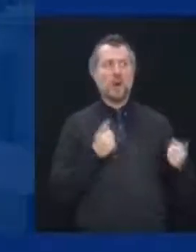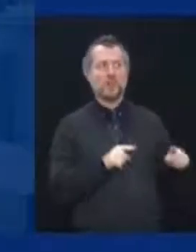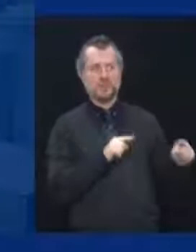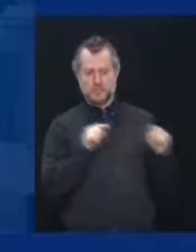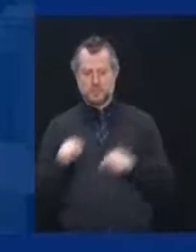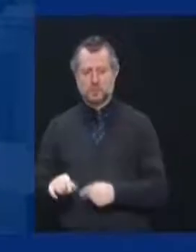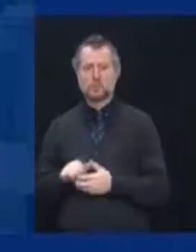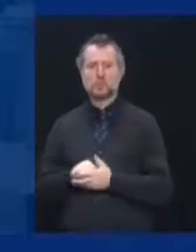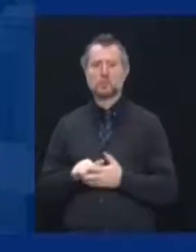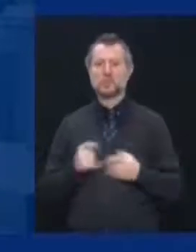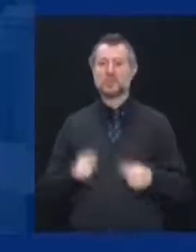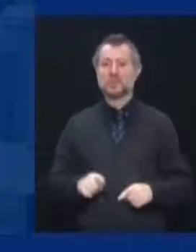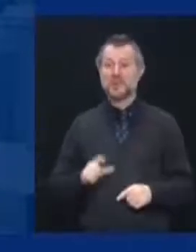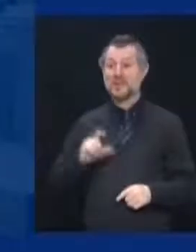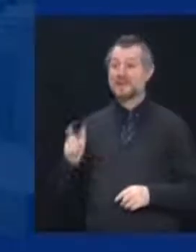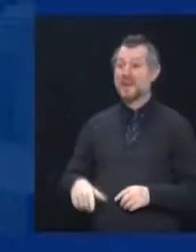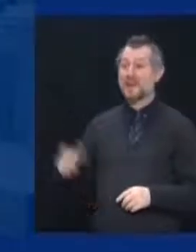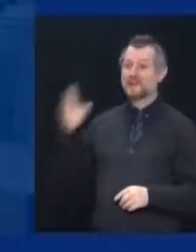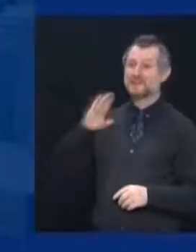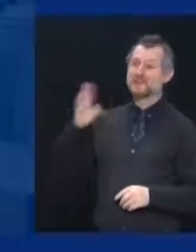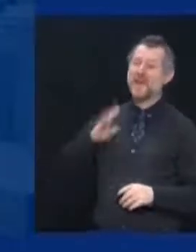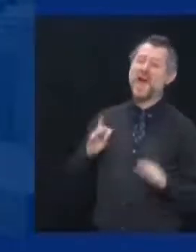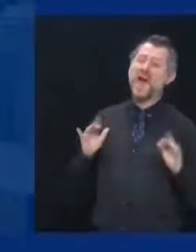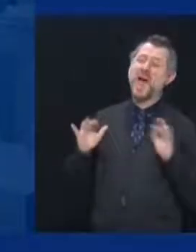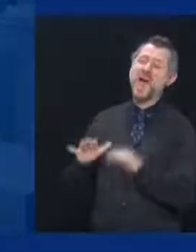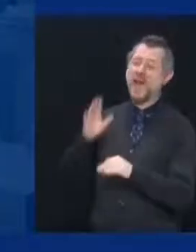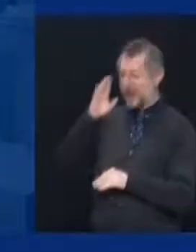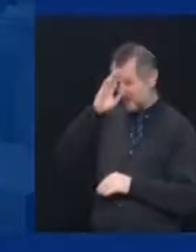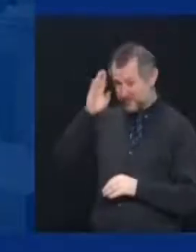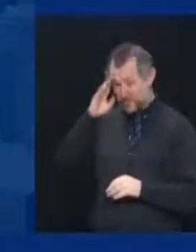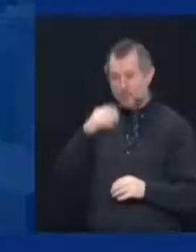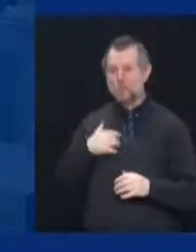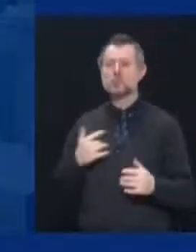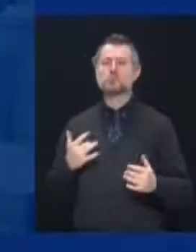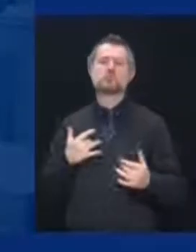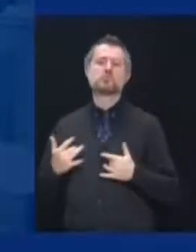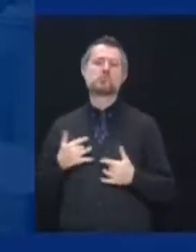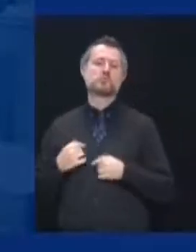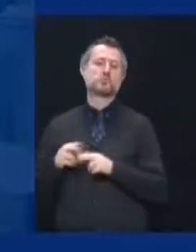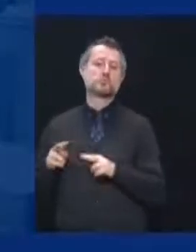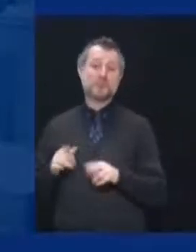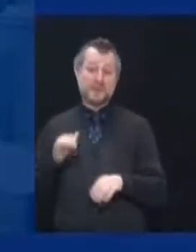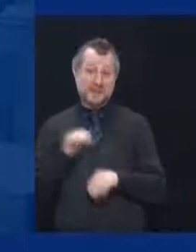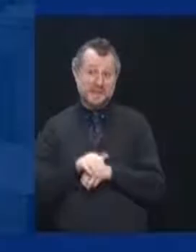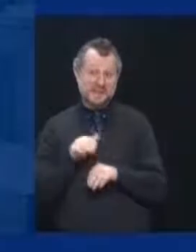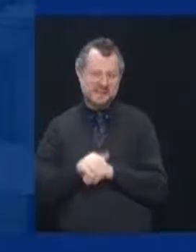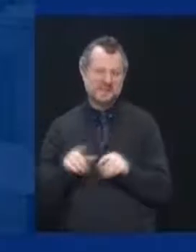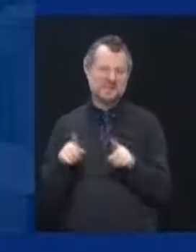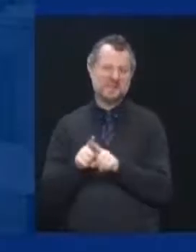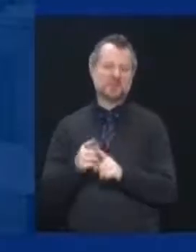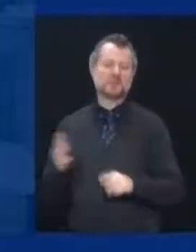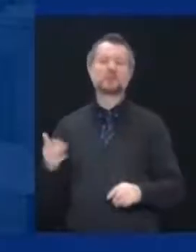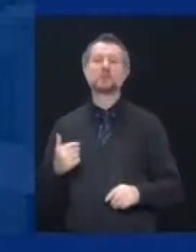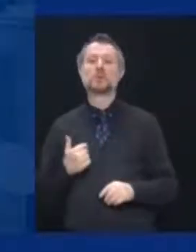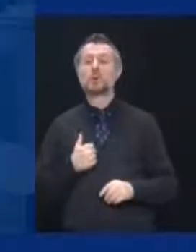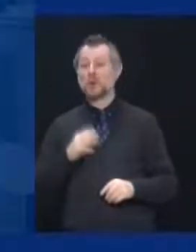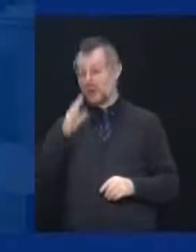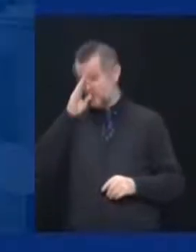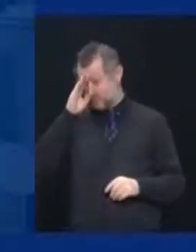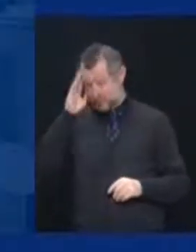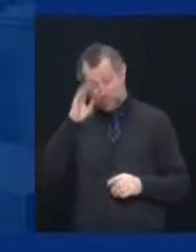Italy is what we're afraid of. UK is what we're afraid of. You overwhelm the hospital system and you have to close